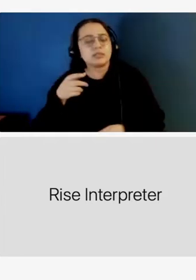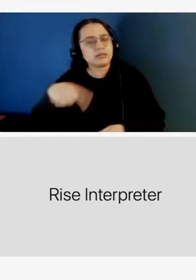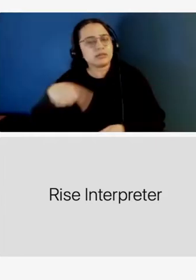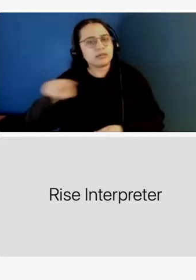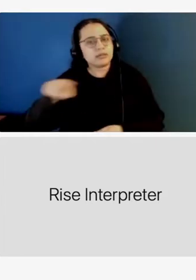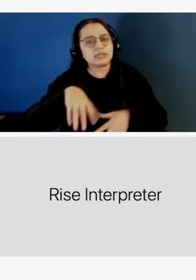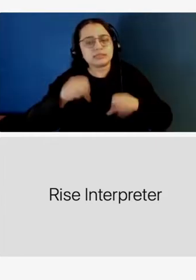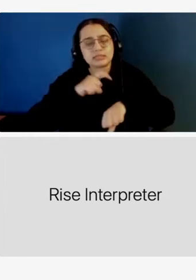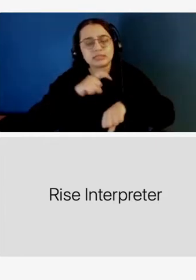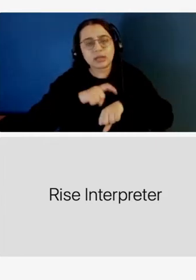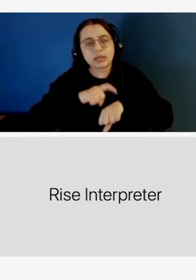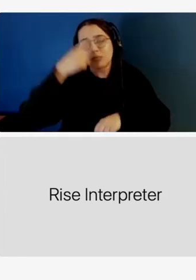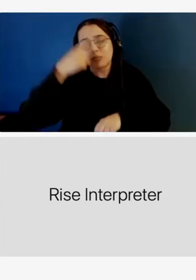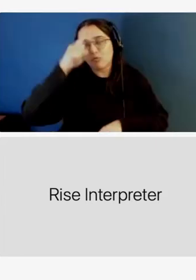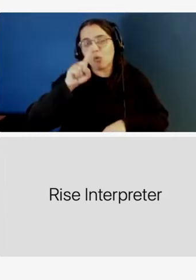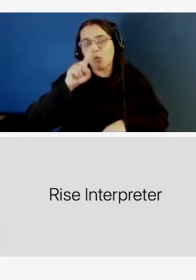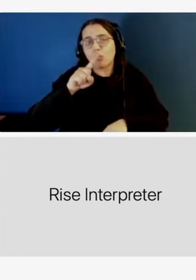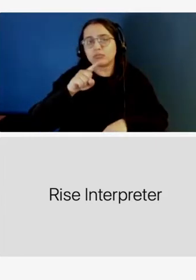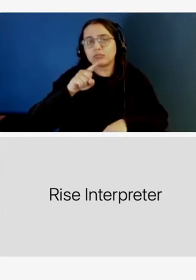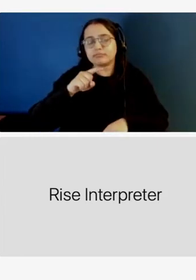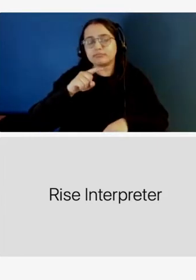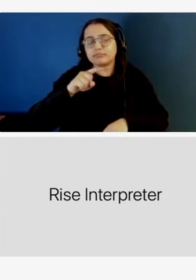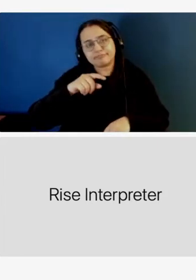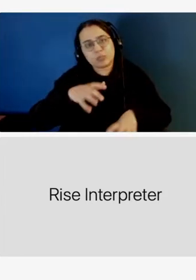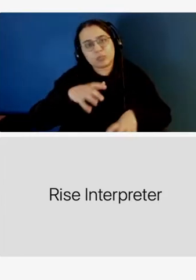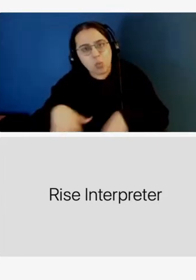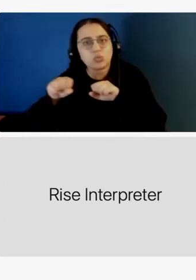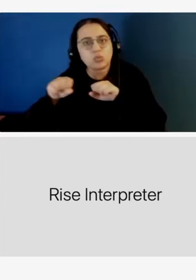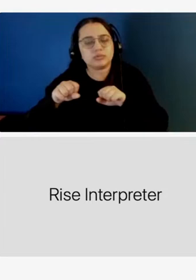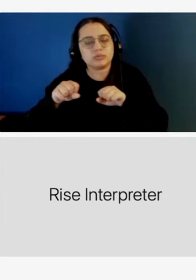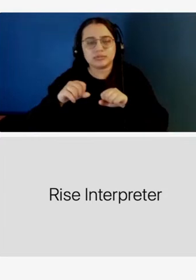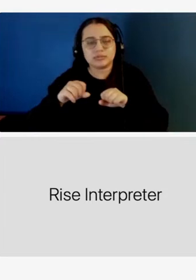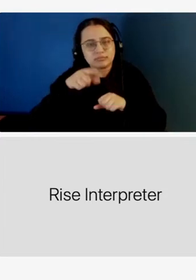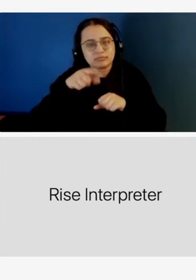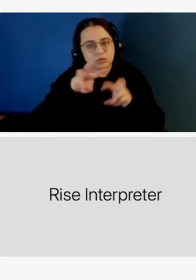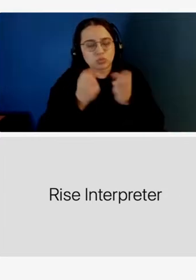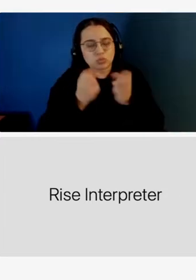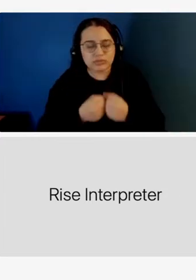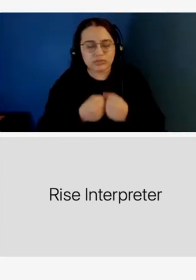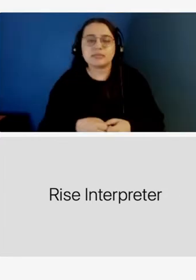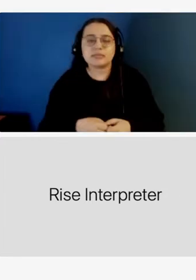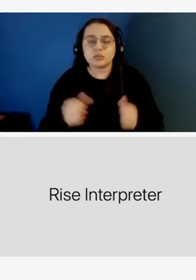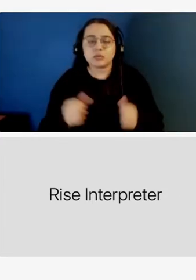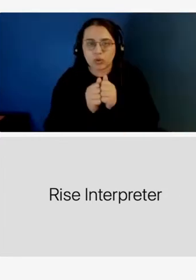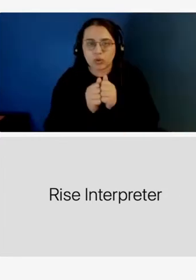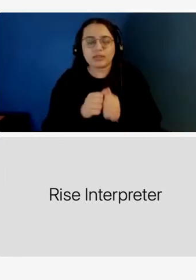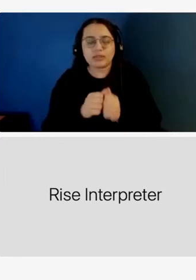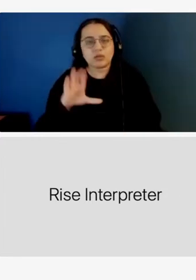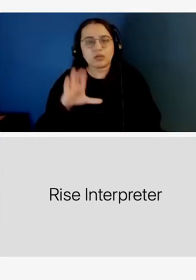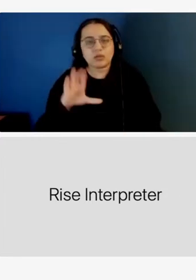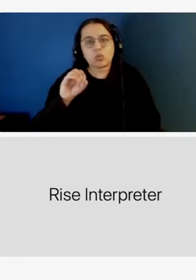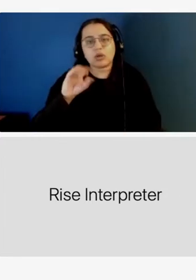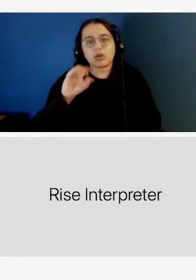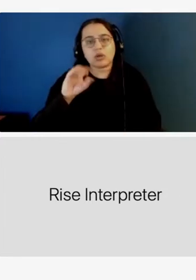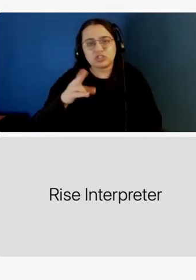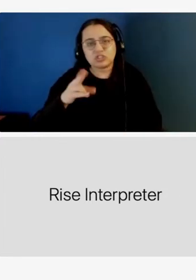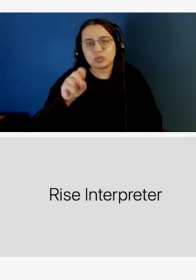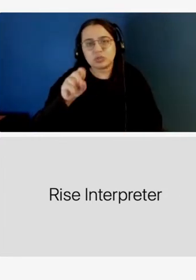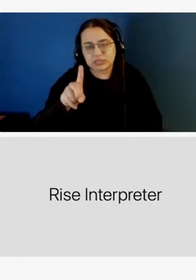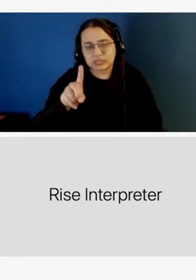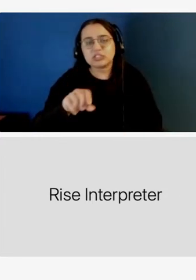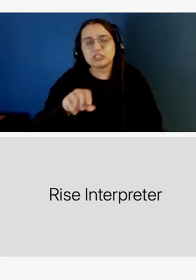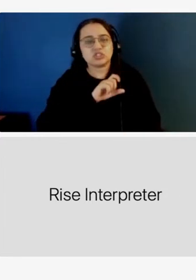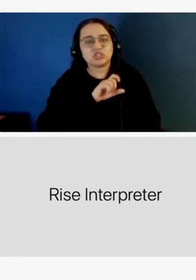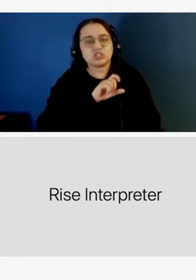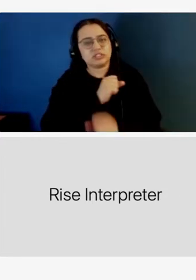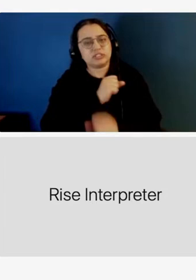workshops, along with our Colton Joe Unified School District security supervisors. And then you see our SRO, and then obviously